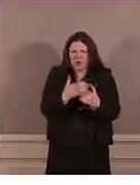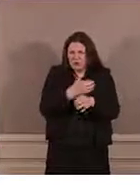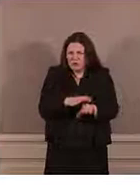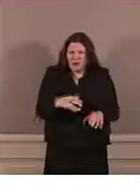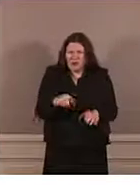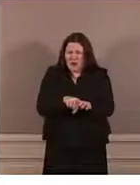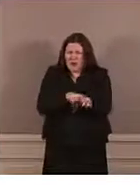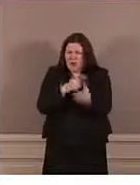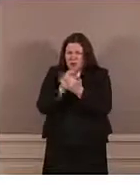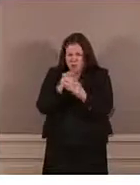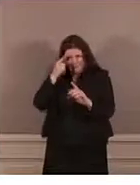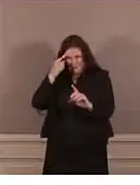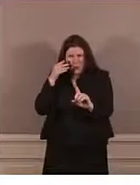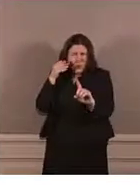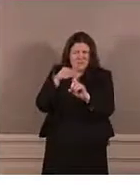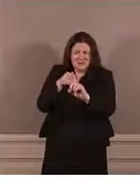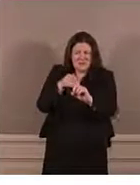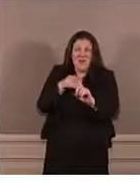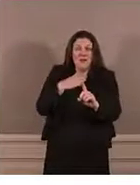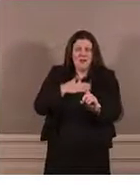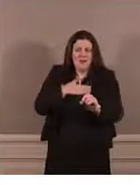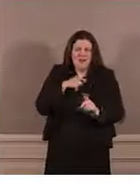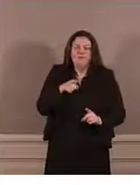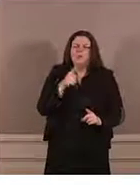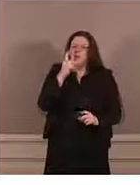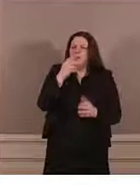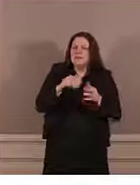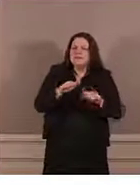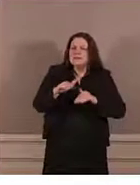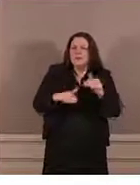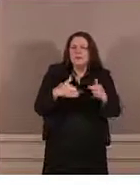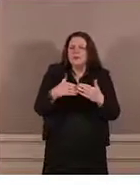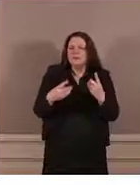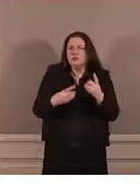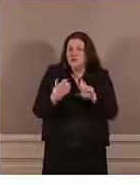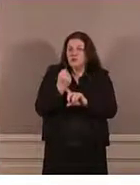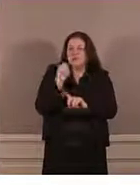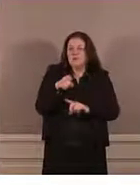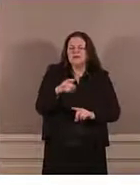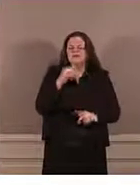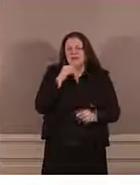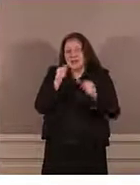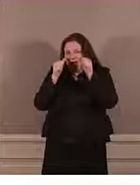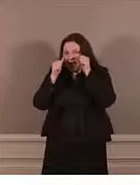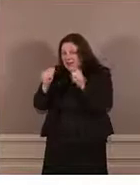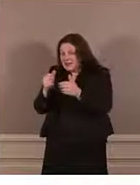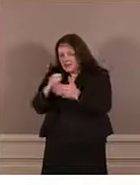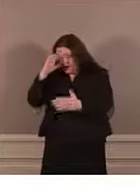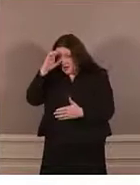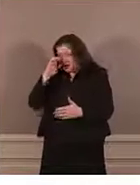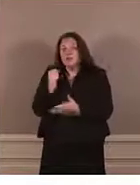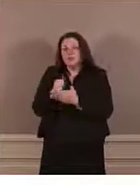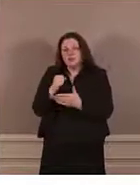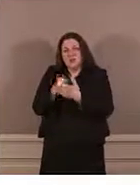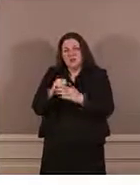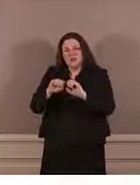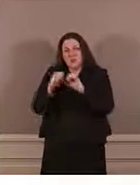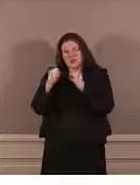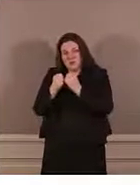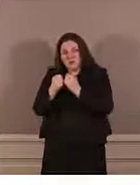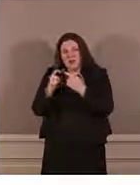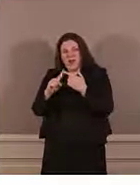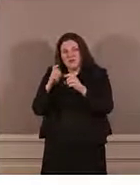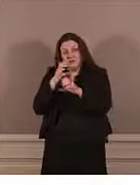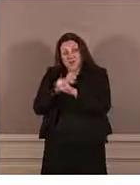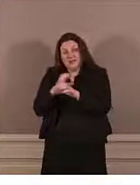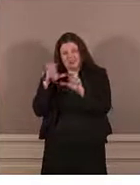main long-term goals. One of the steps that I've taken to make sure I achieve this goal is to attend college and study social and